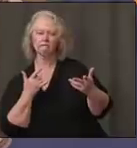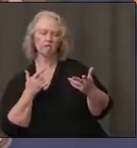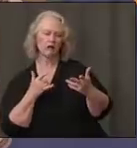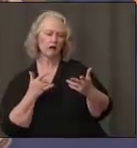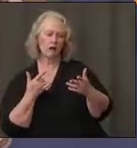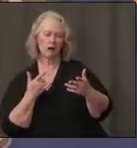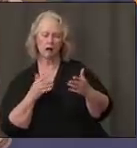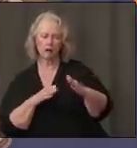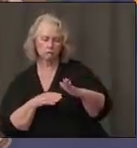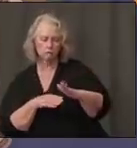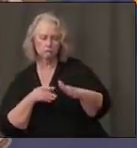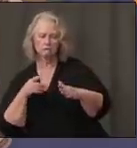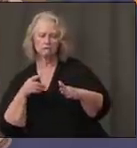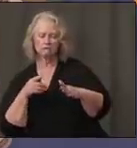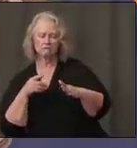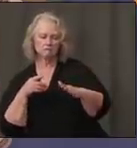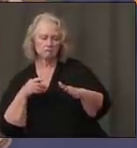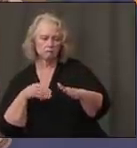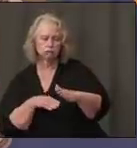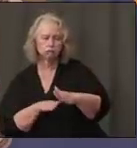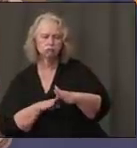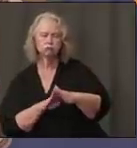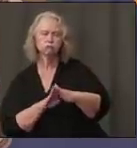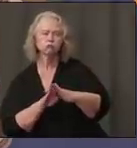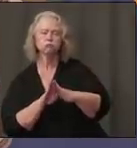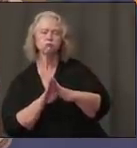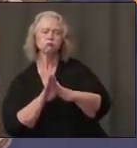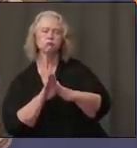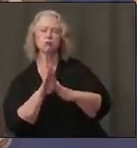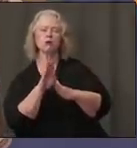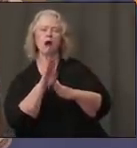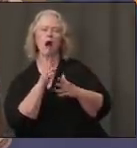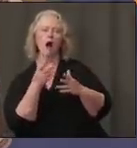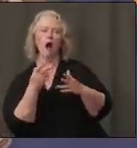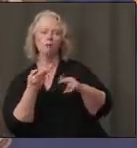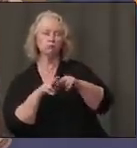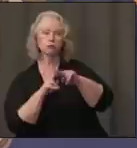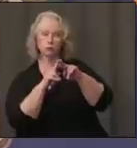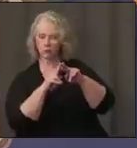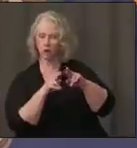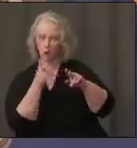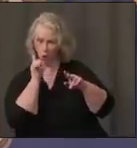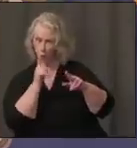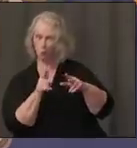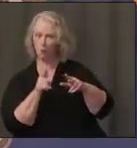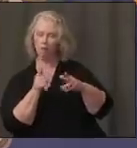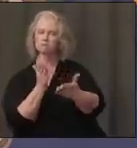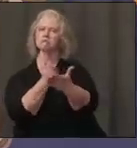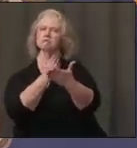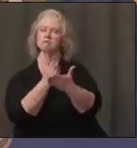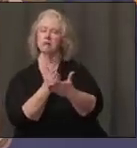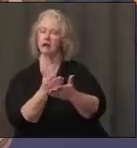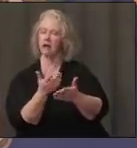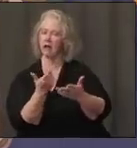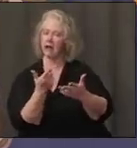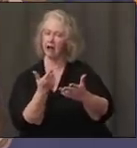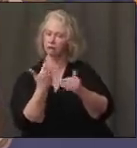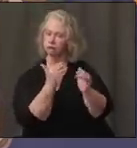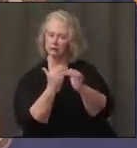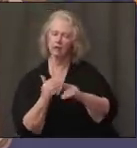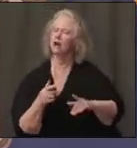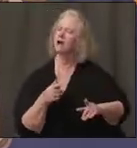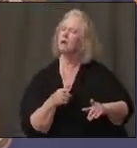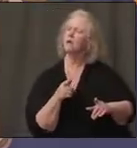where it would suddenly go and scale back and restrictions would be put back in place? Well, I think you've heard